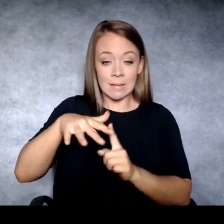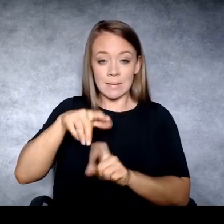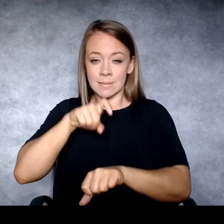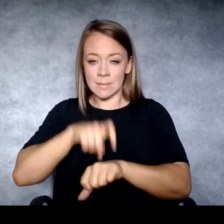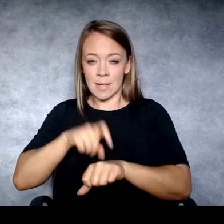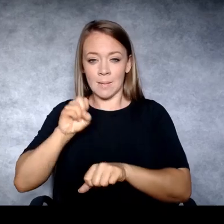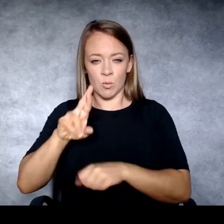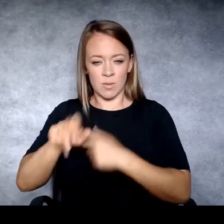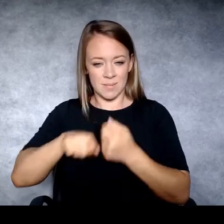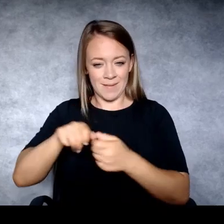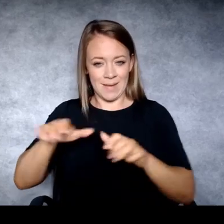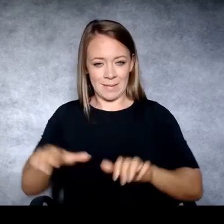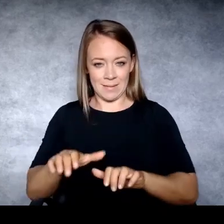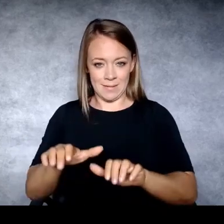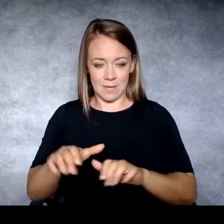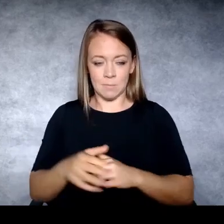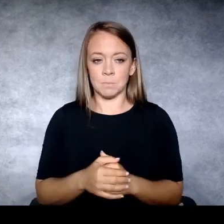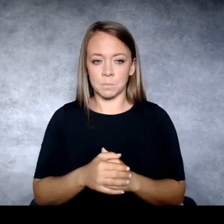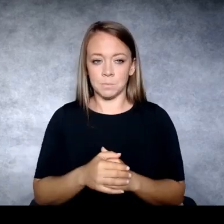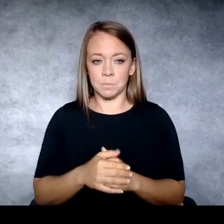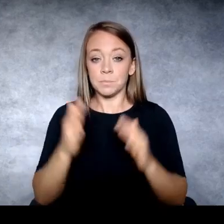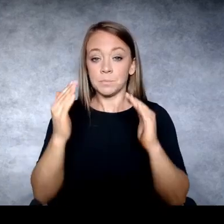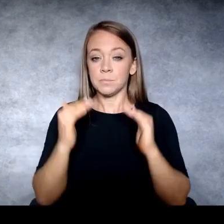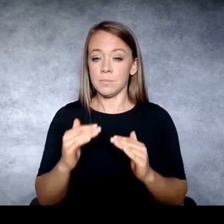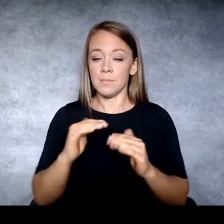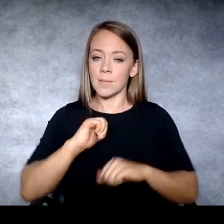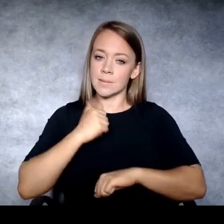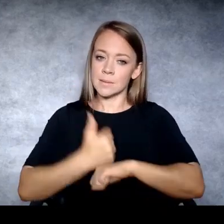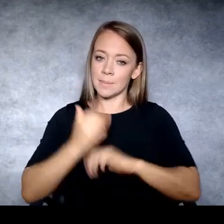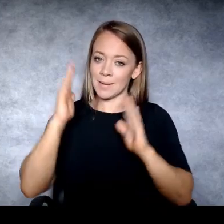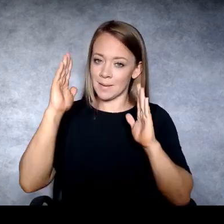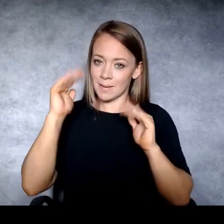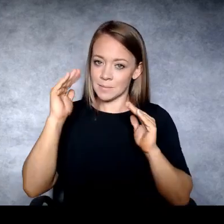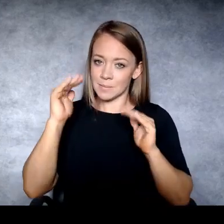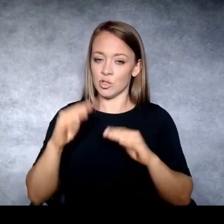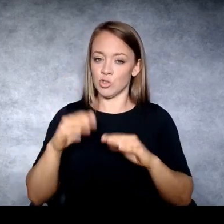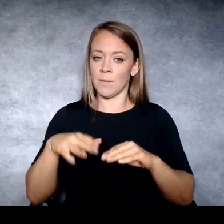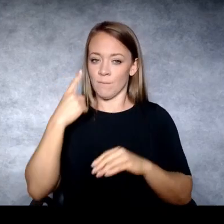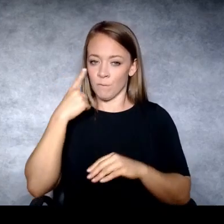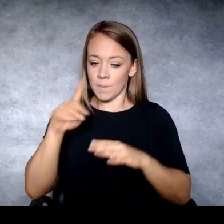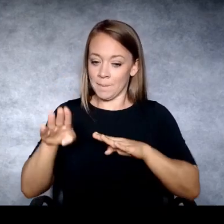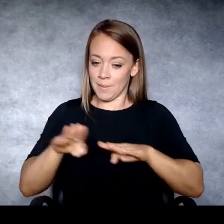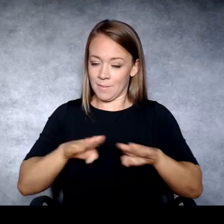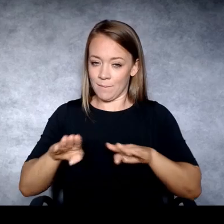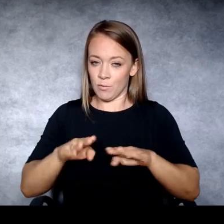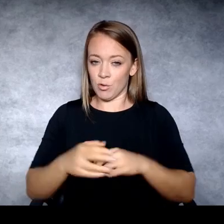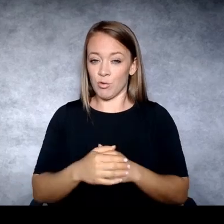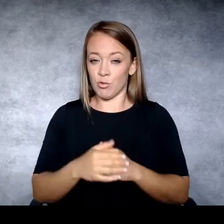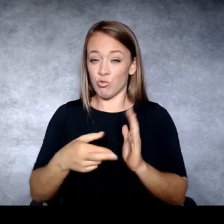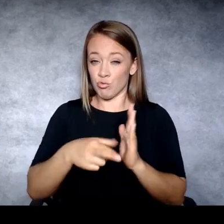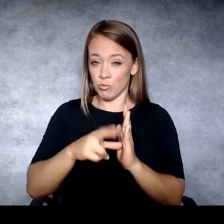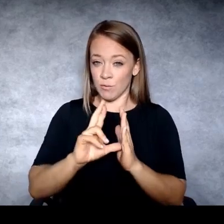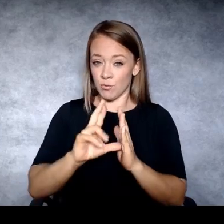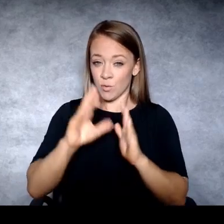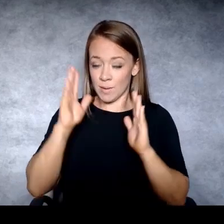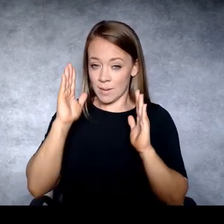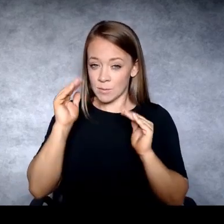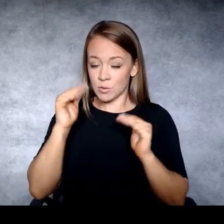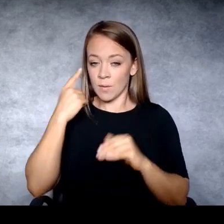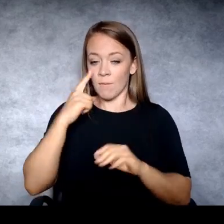activity. Next, establish expectations for behavior. Review expectations for the potential